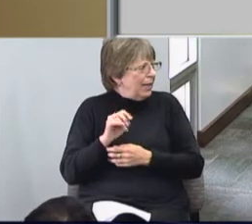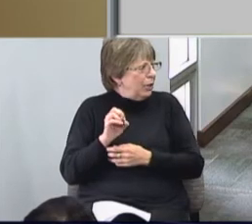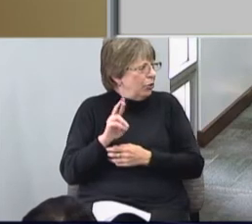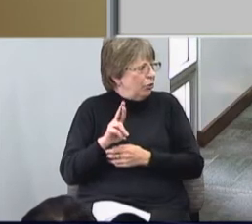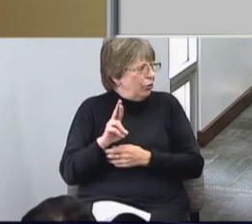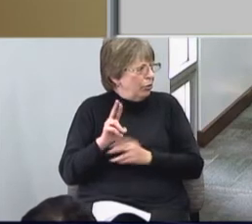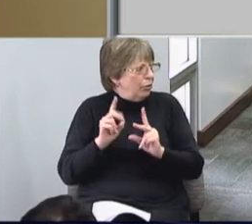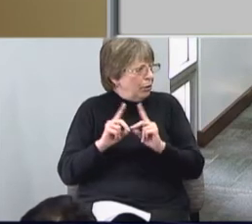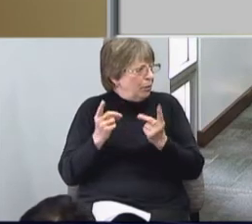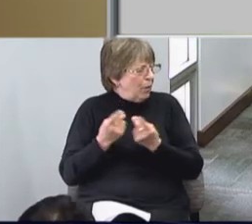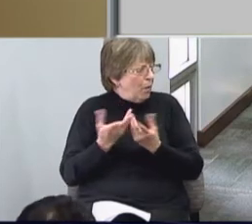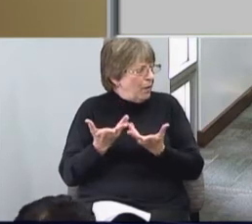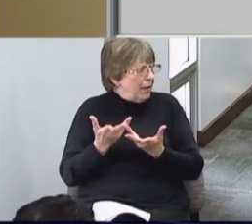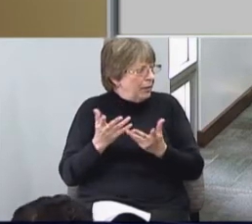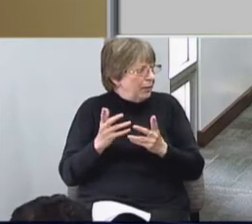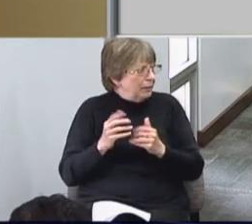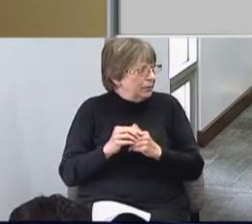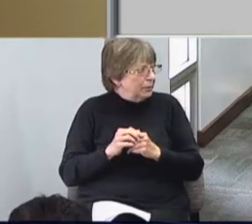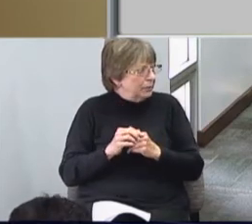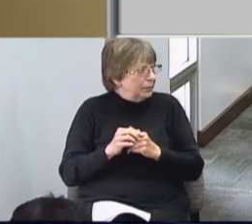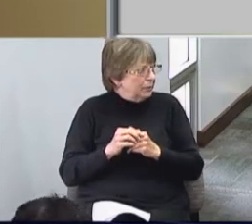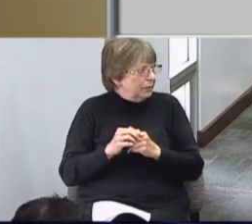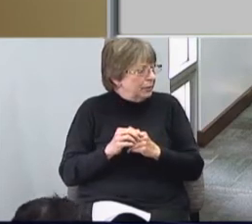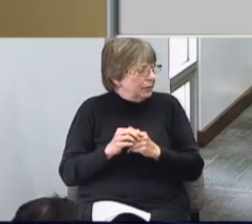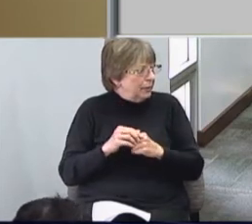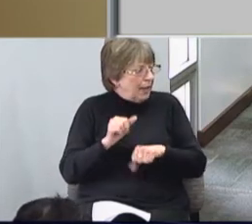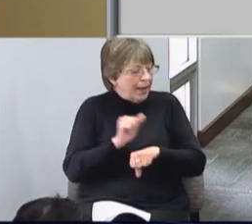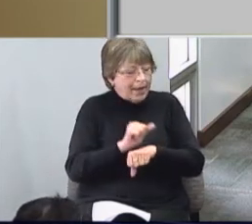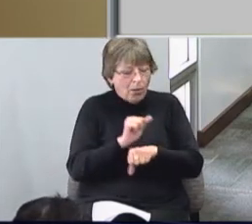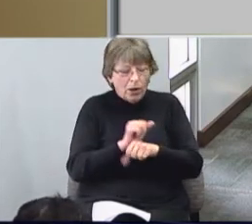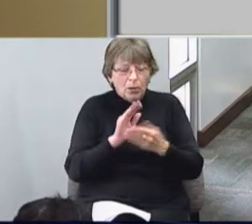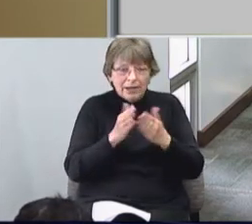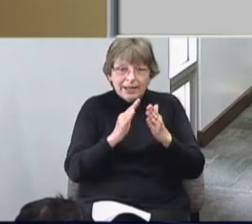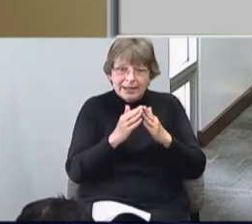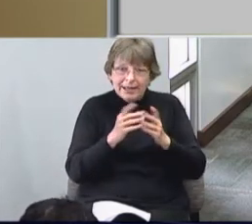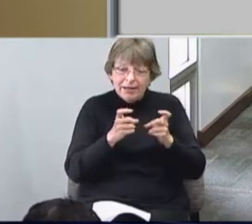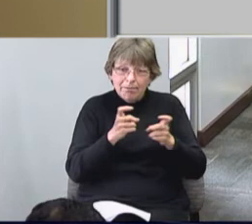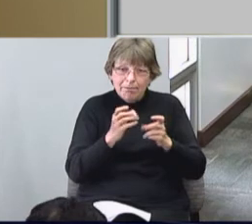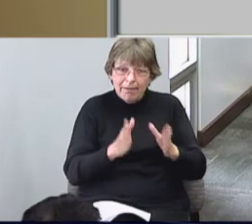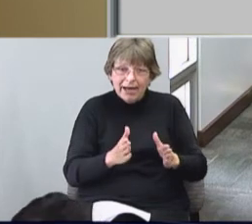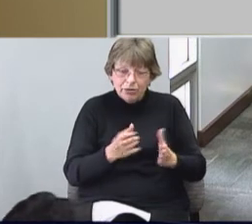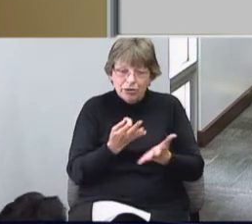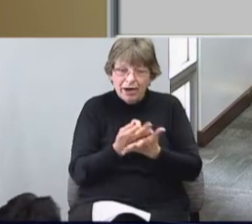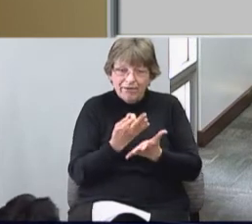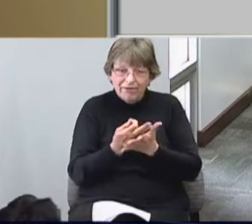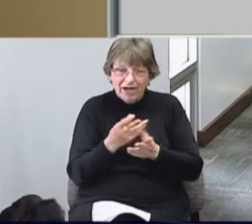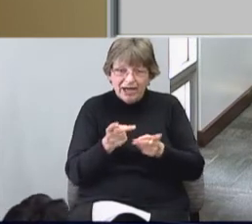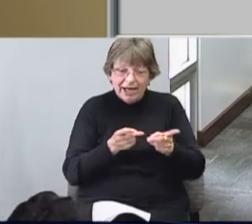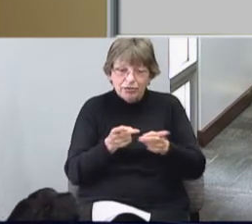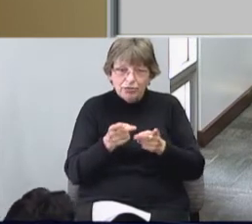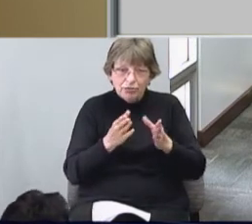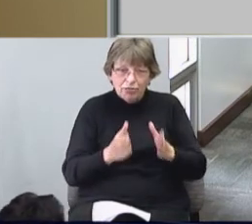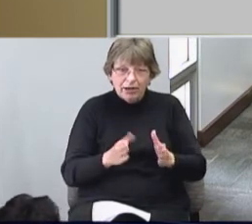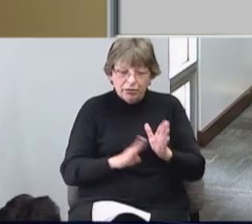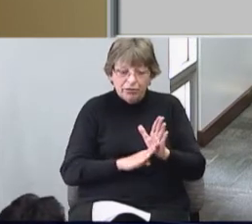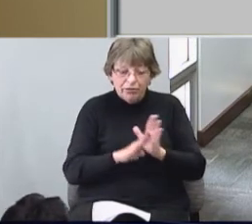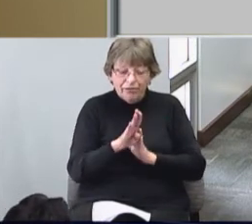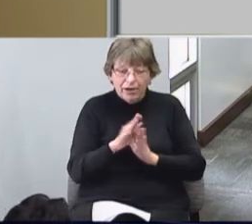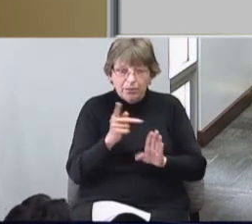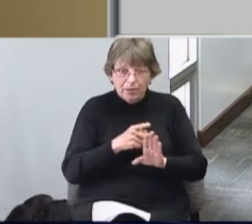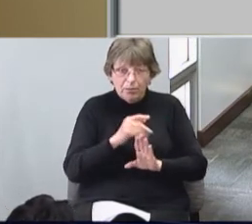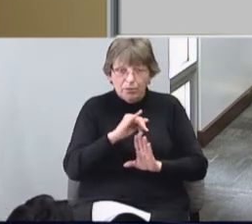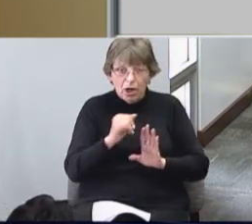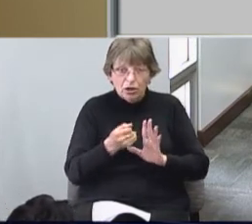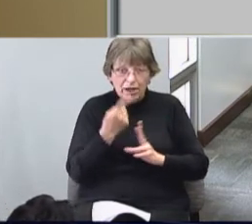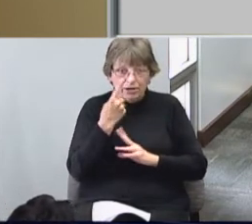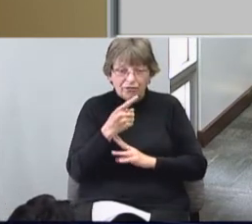who work with the city manager and the finance director in developing projects for the capital